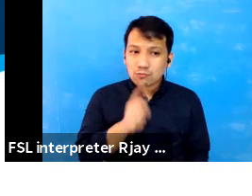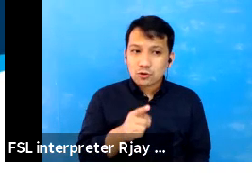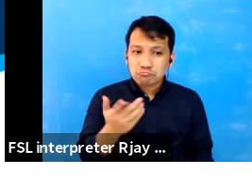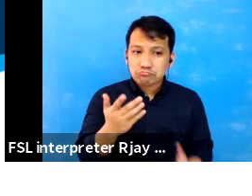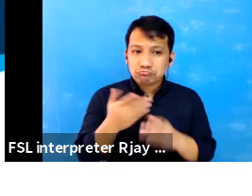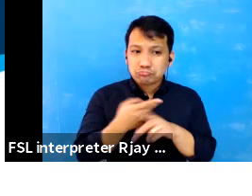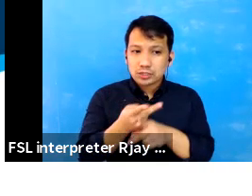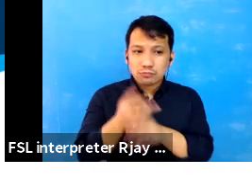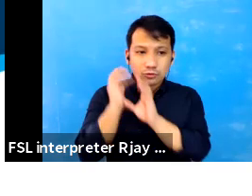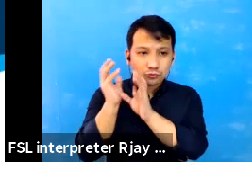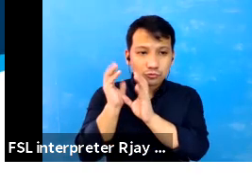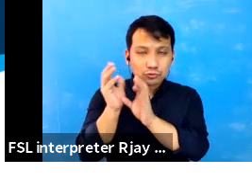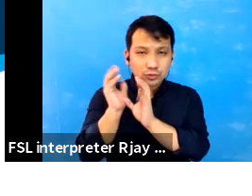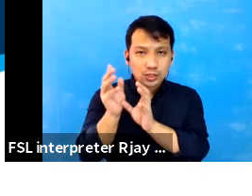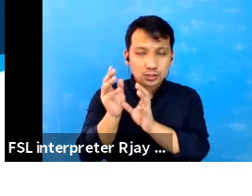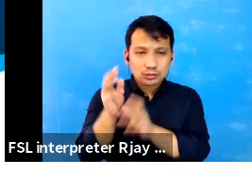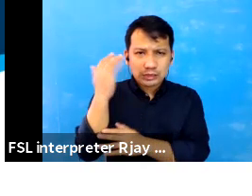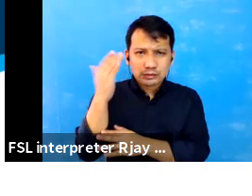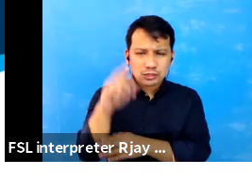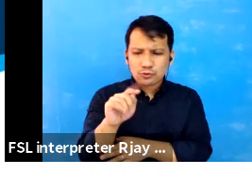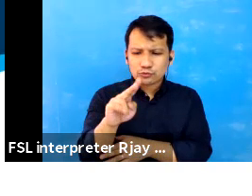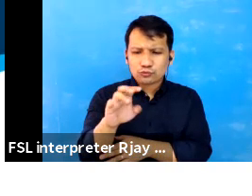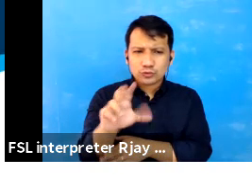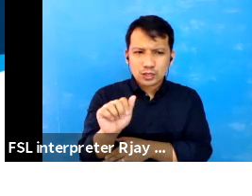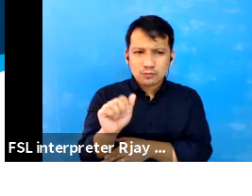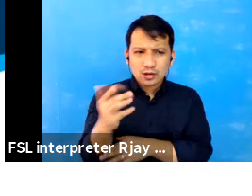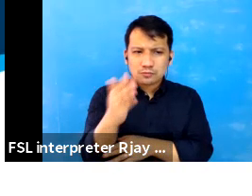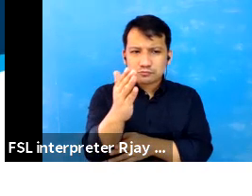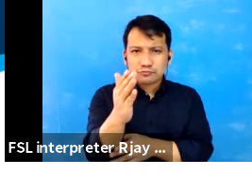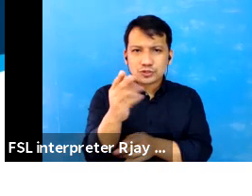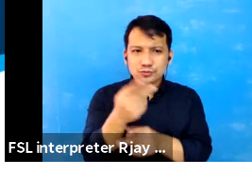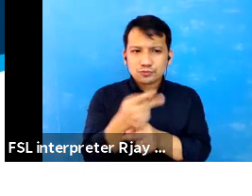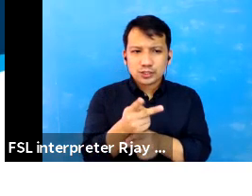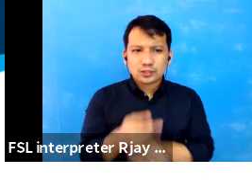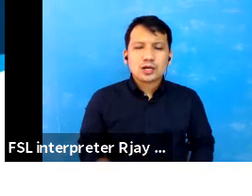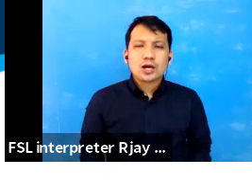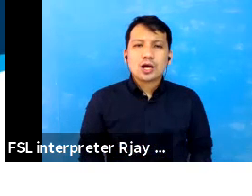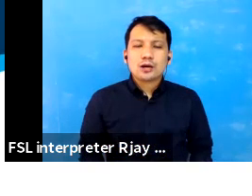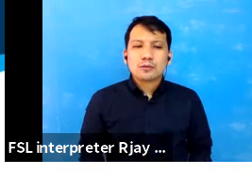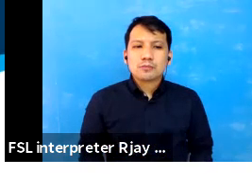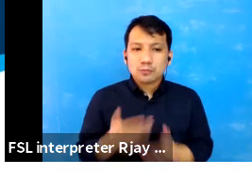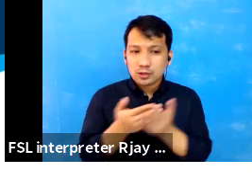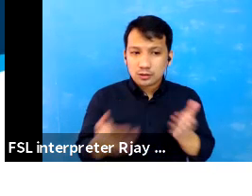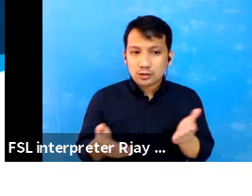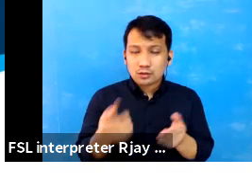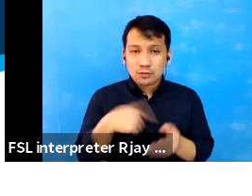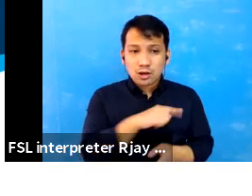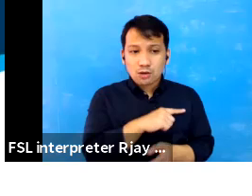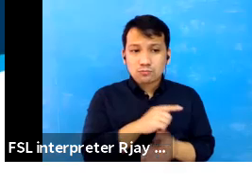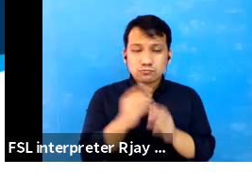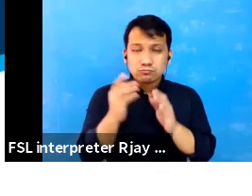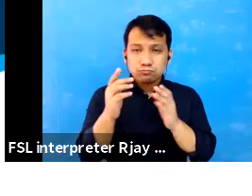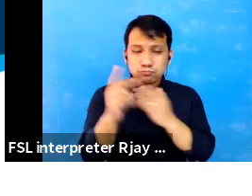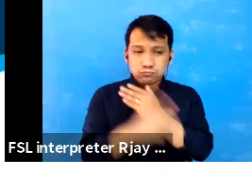coconut, rice, yellowfin, tuna, and other fish products. But in spite of that, our province was